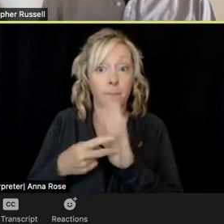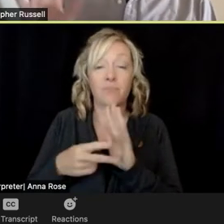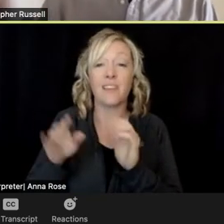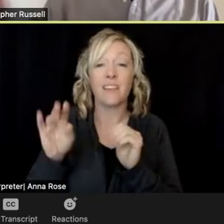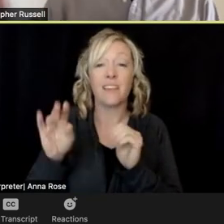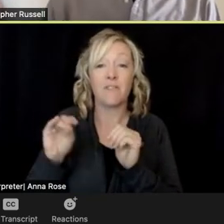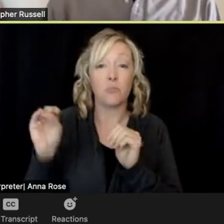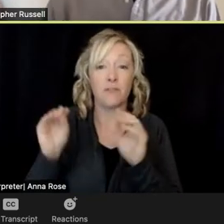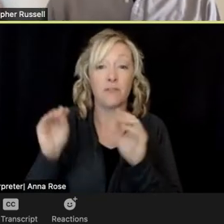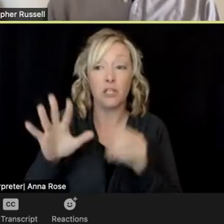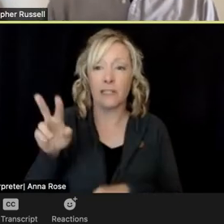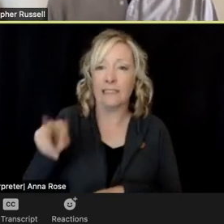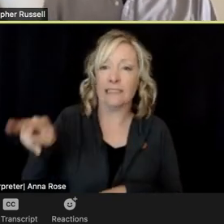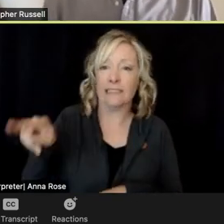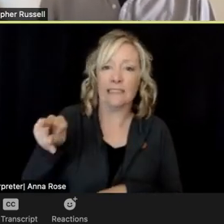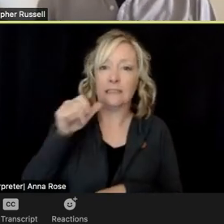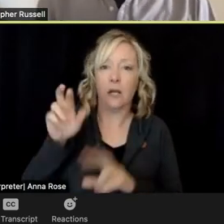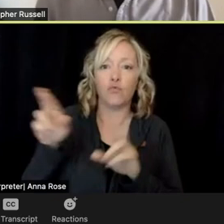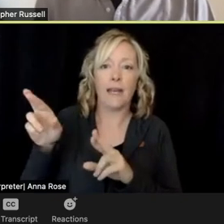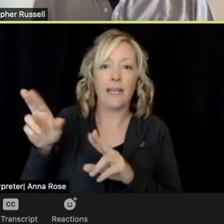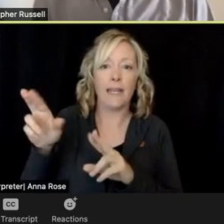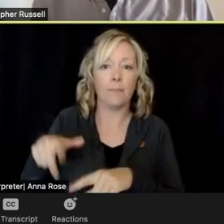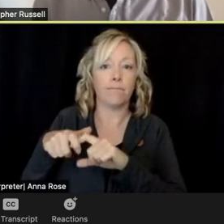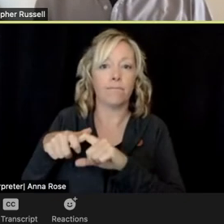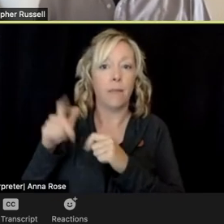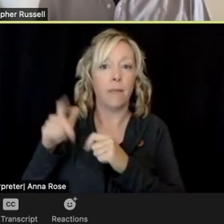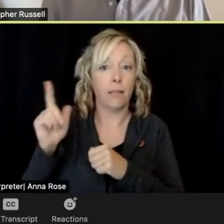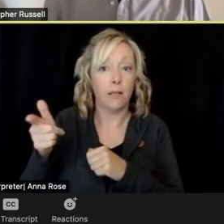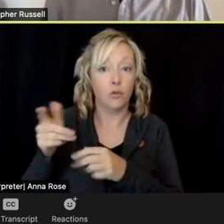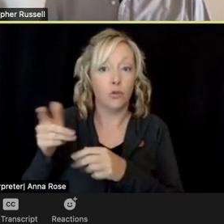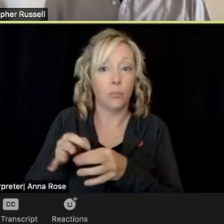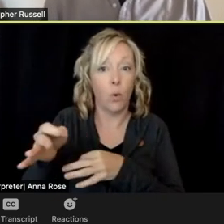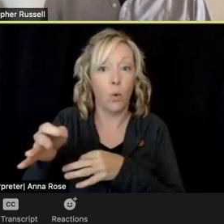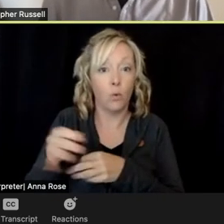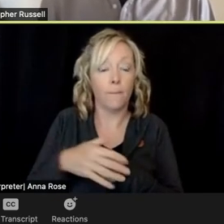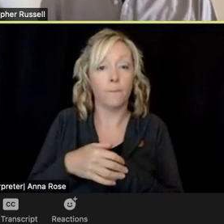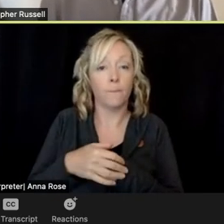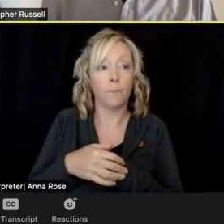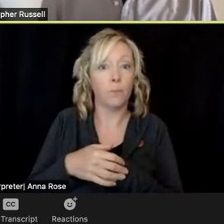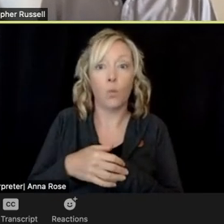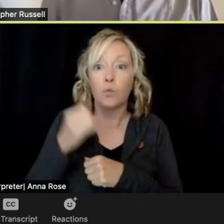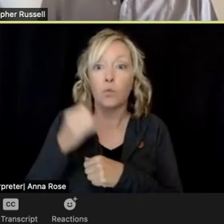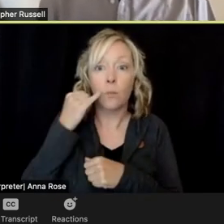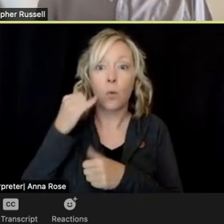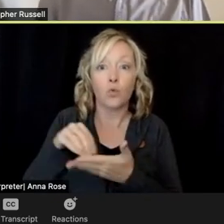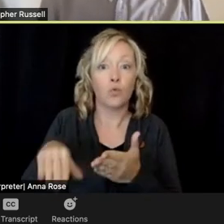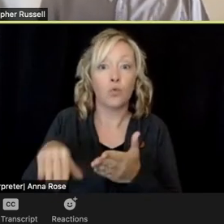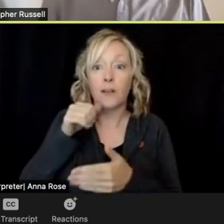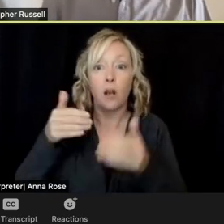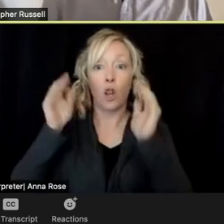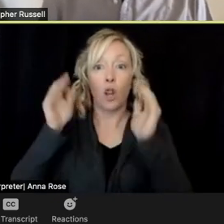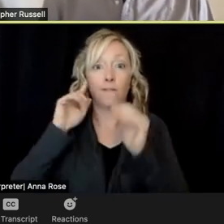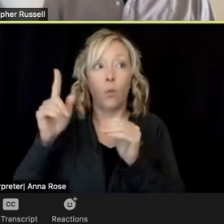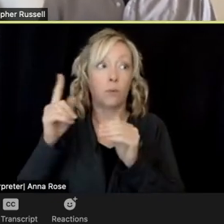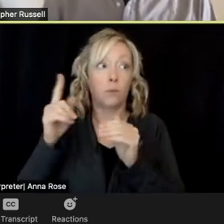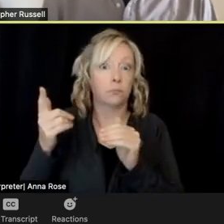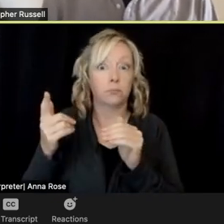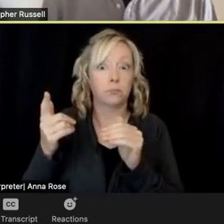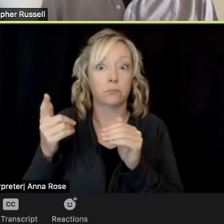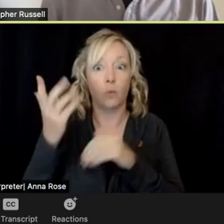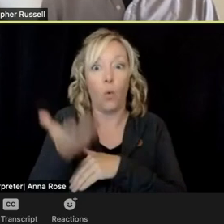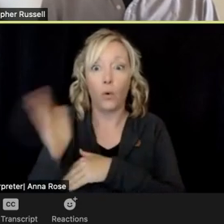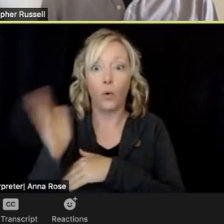now. Let's come back later. But what if you have a student who's not alert for a large part of the day? What if you have a student who maybe